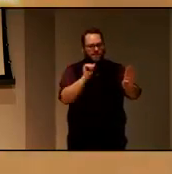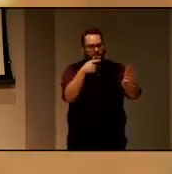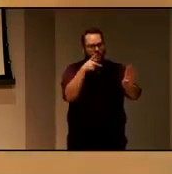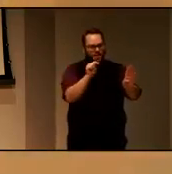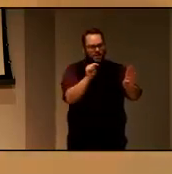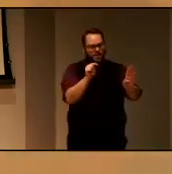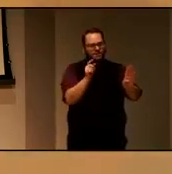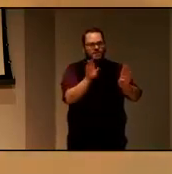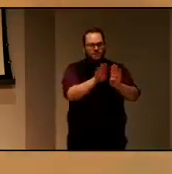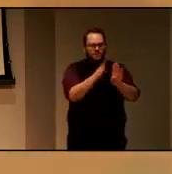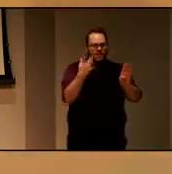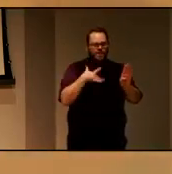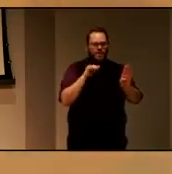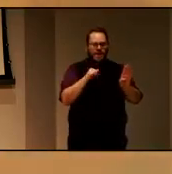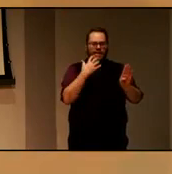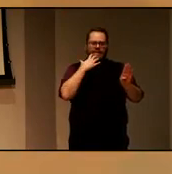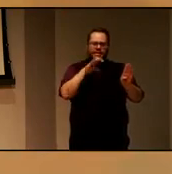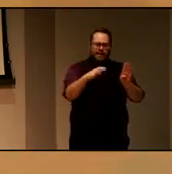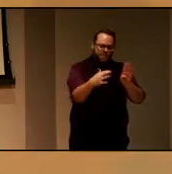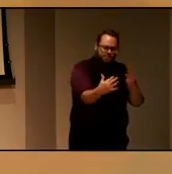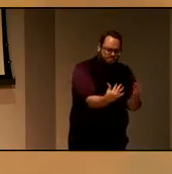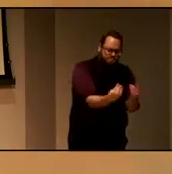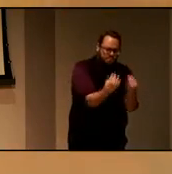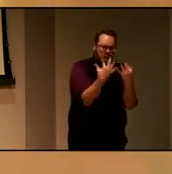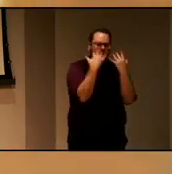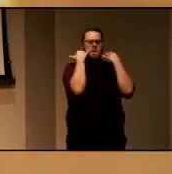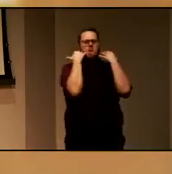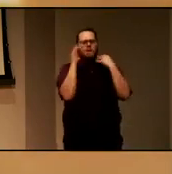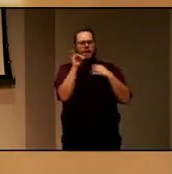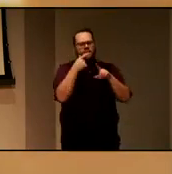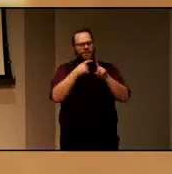apartment, they felt like they were being hit with heat from the Sahara Desert.